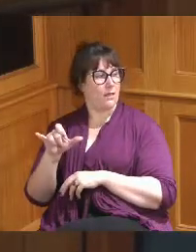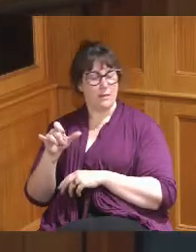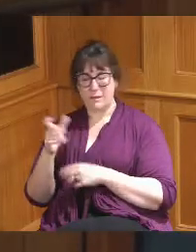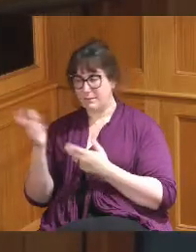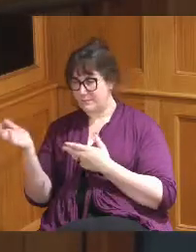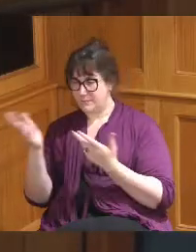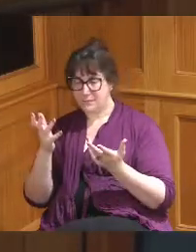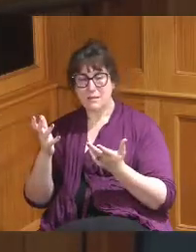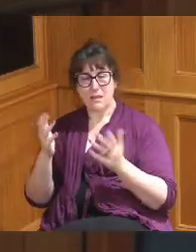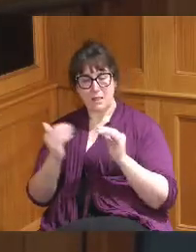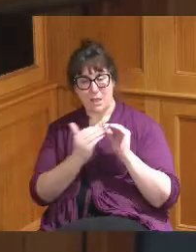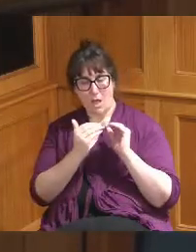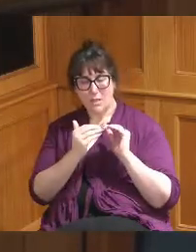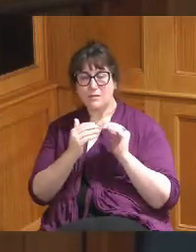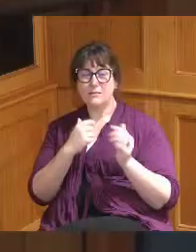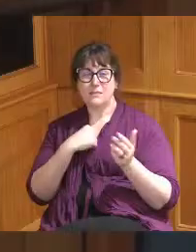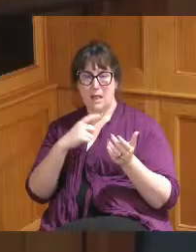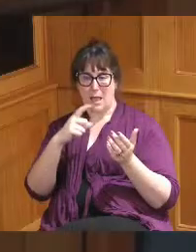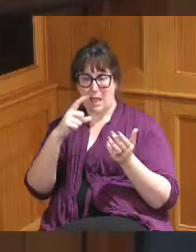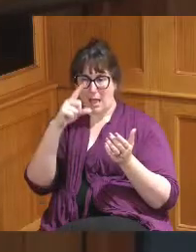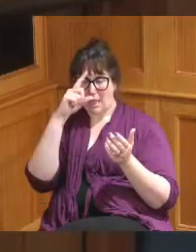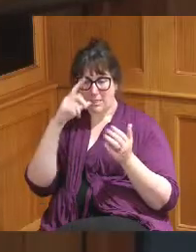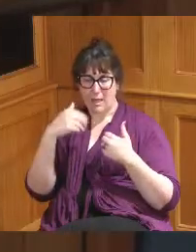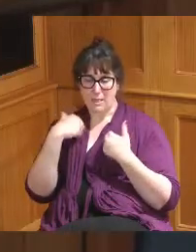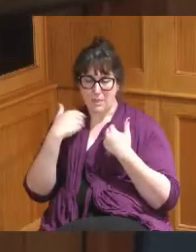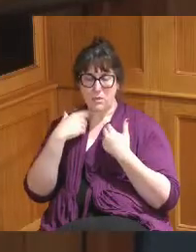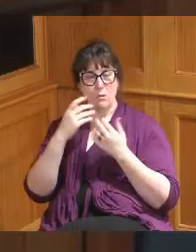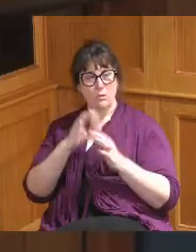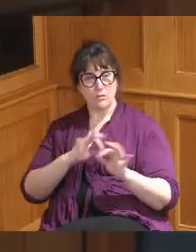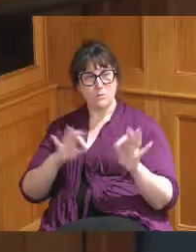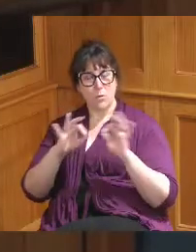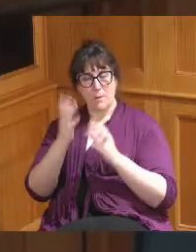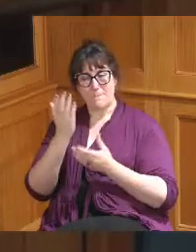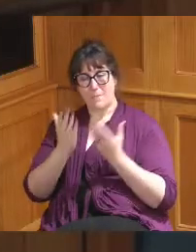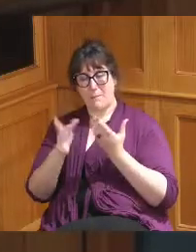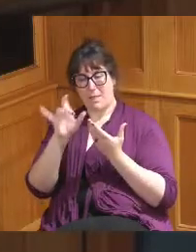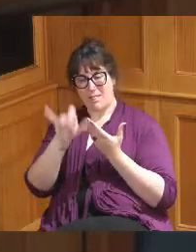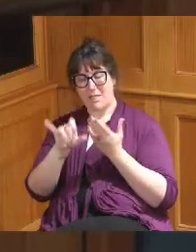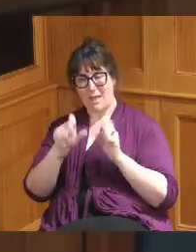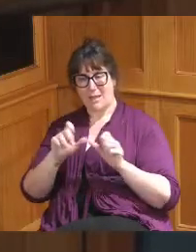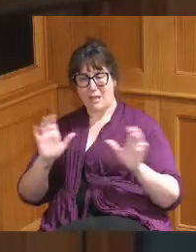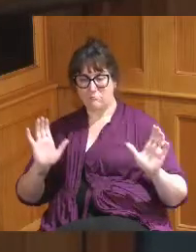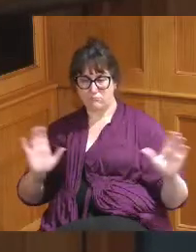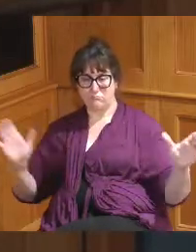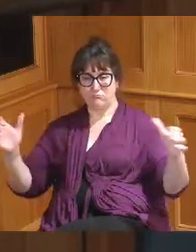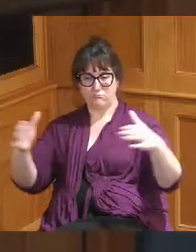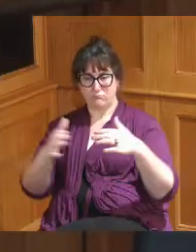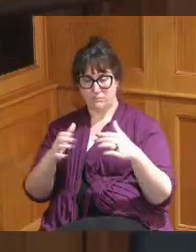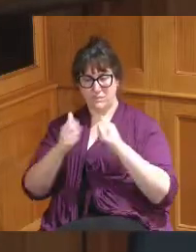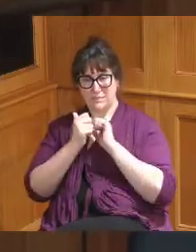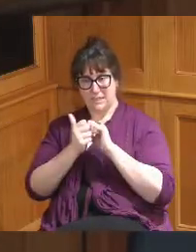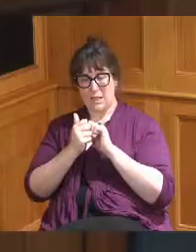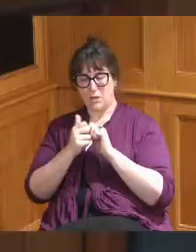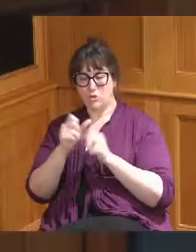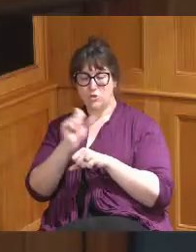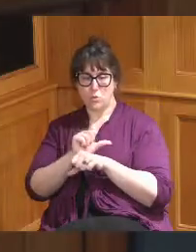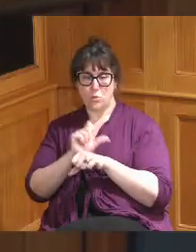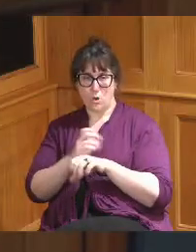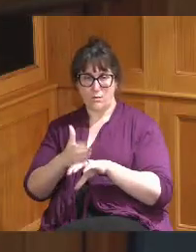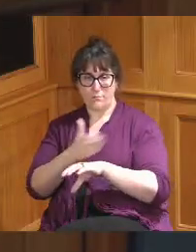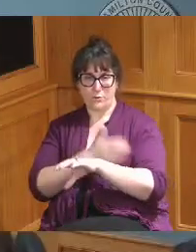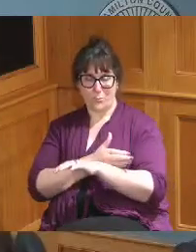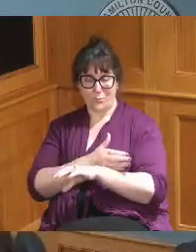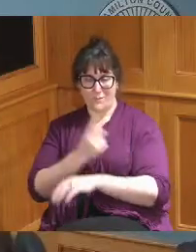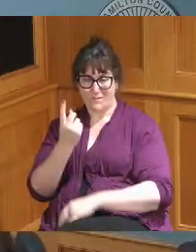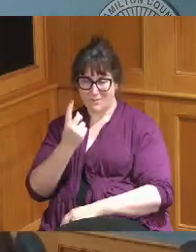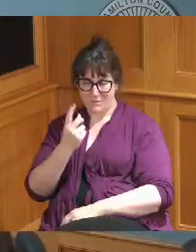that I'd like for us to have our youth be able to, maybe that could bring all the youth groups together to work on. So thank you very much.